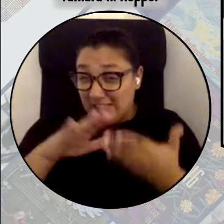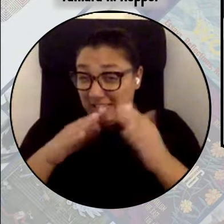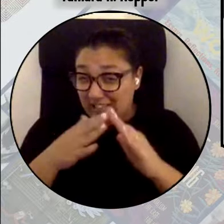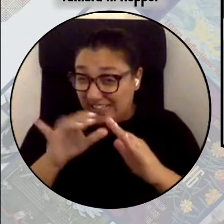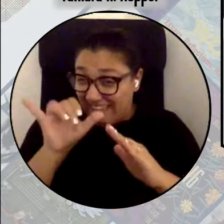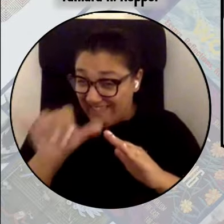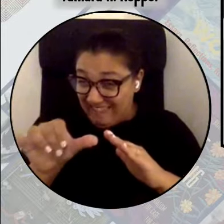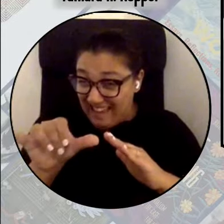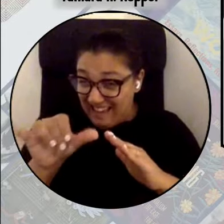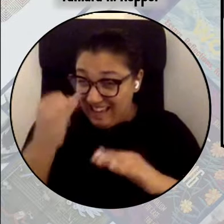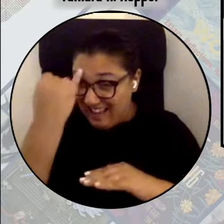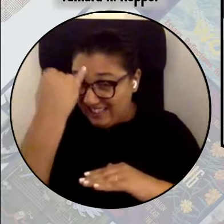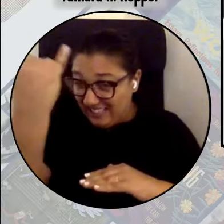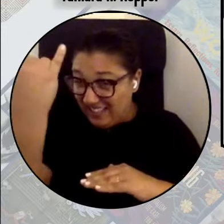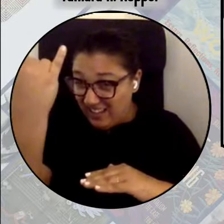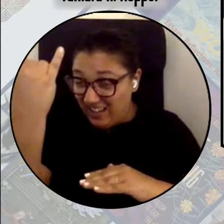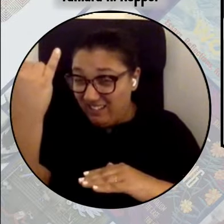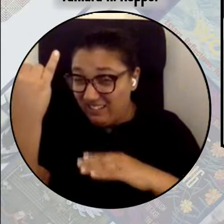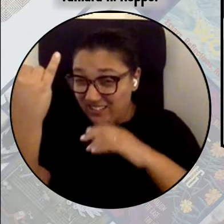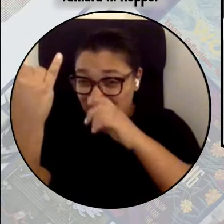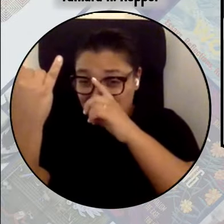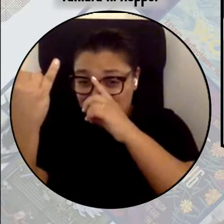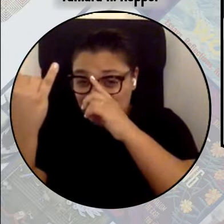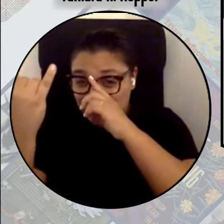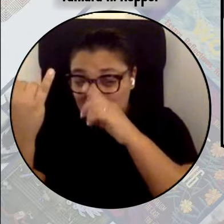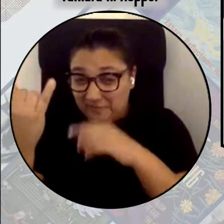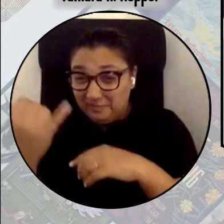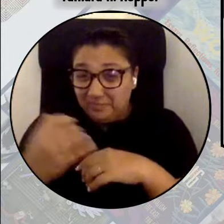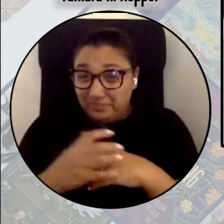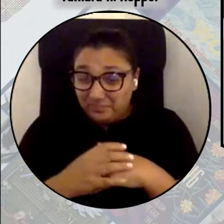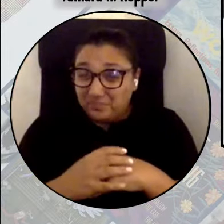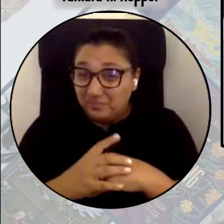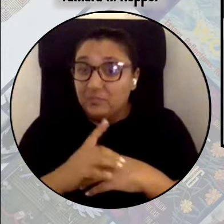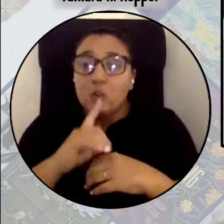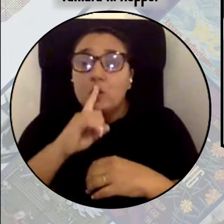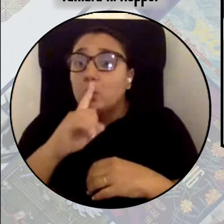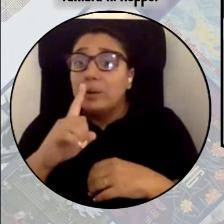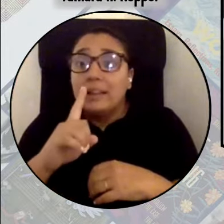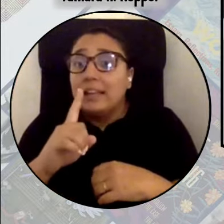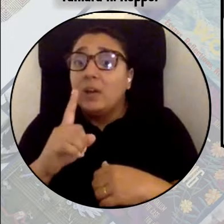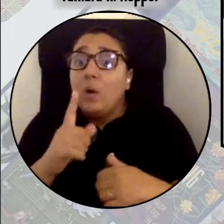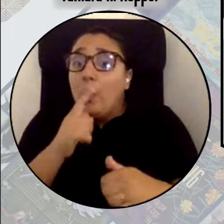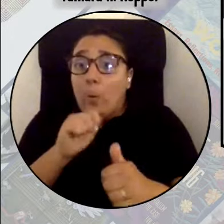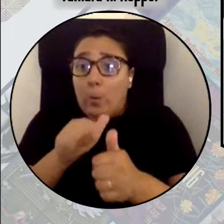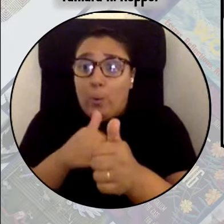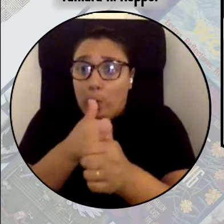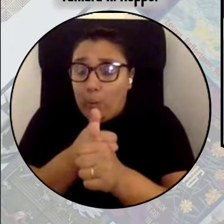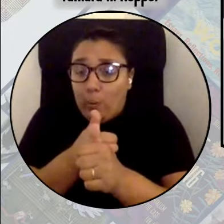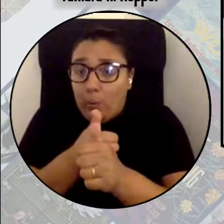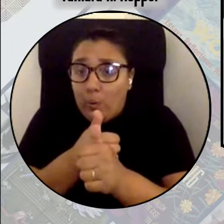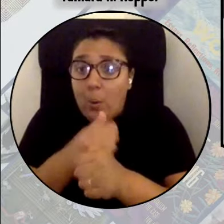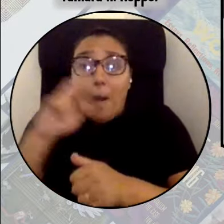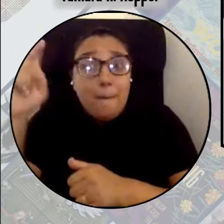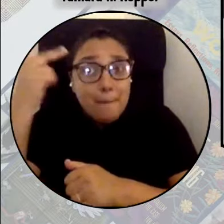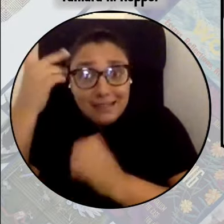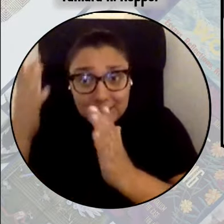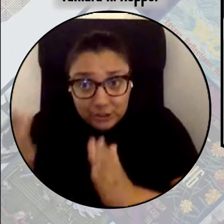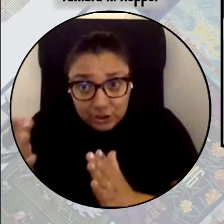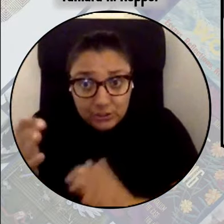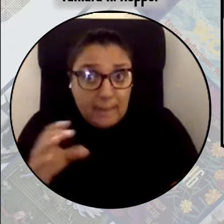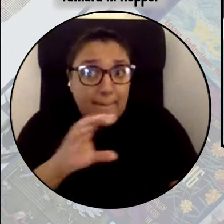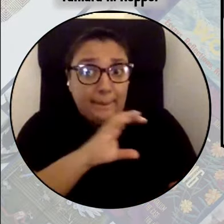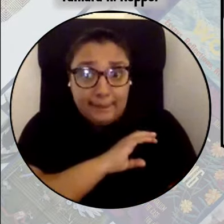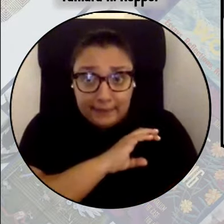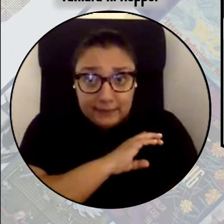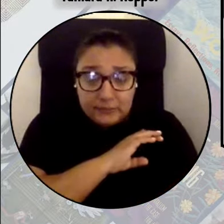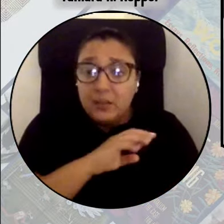sense were often very much kind of, you know, driven by politicians and by police forces. This is not to say community advocates were not a